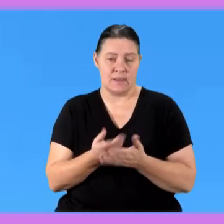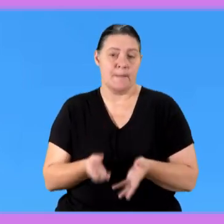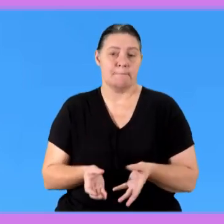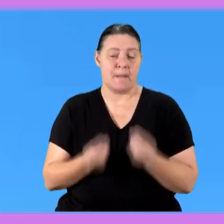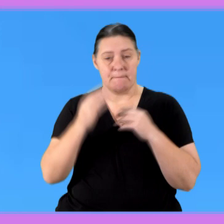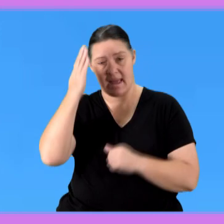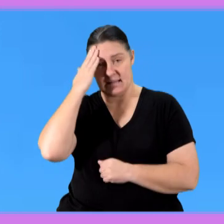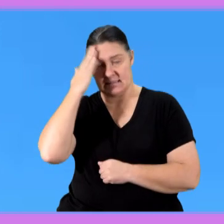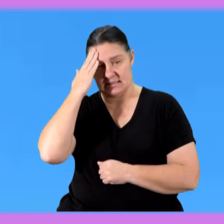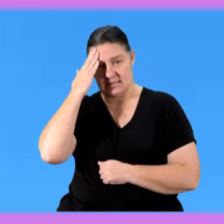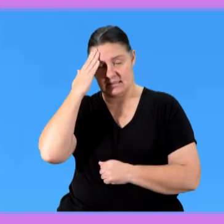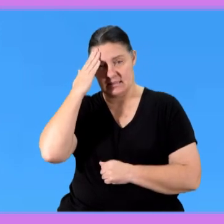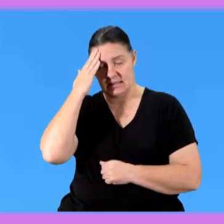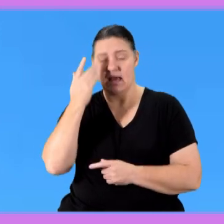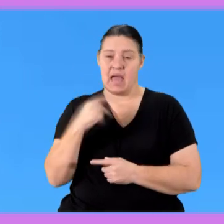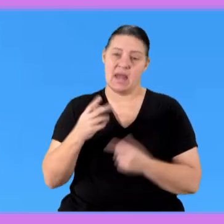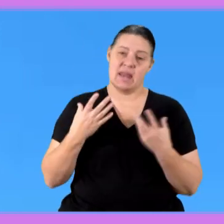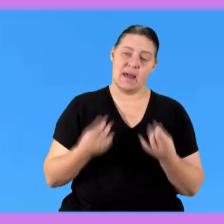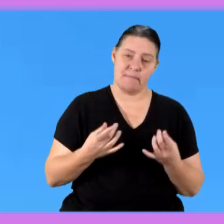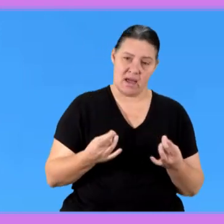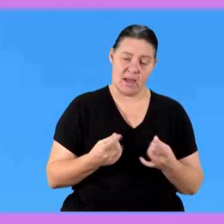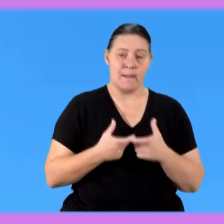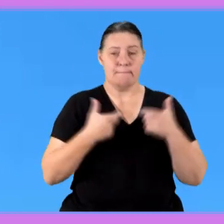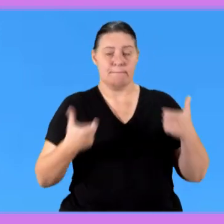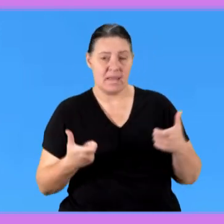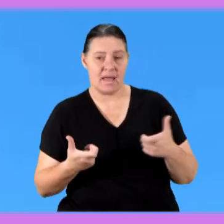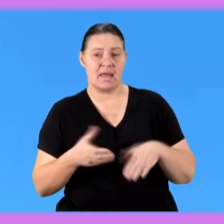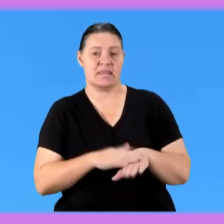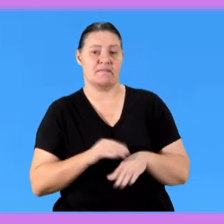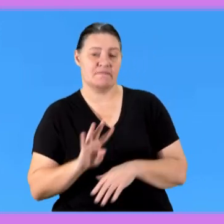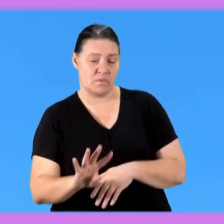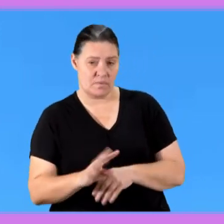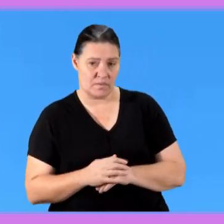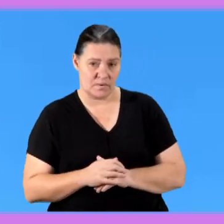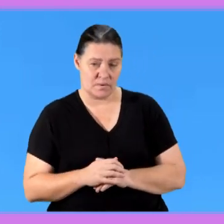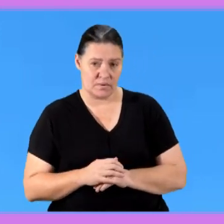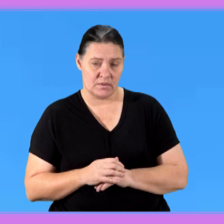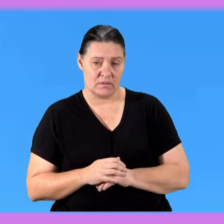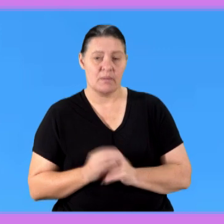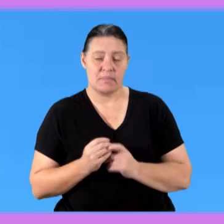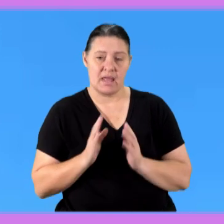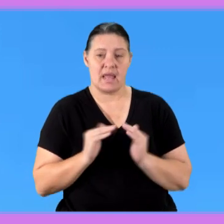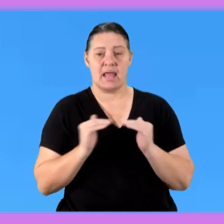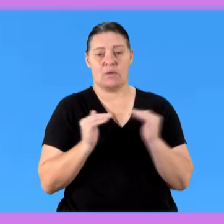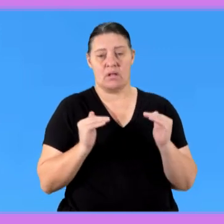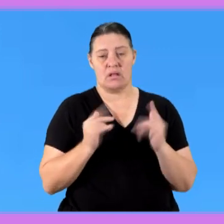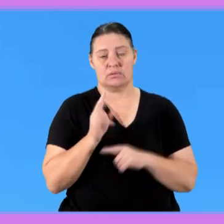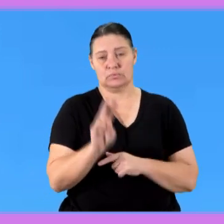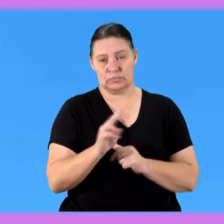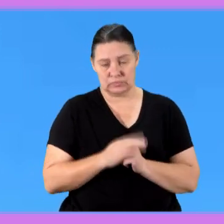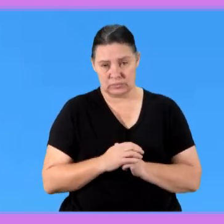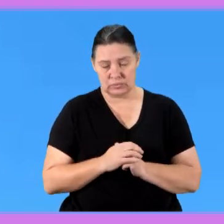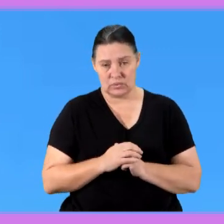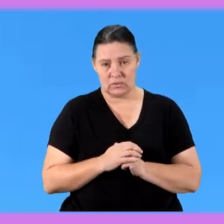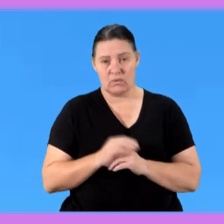of getting a heads and a number greater than 4 will be equals to